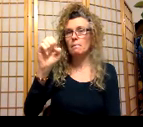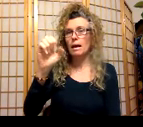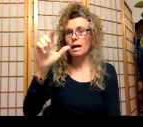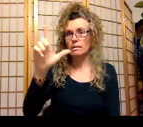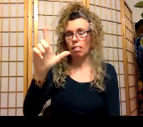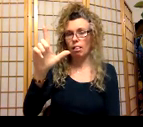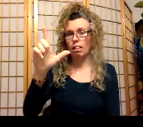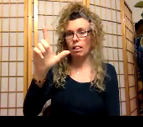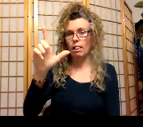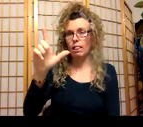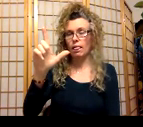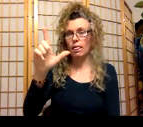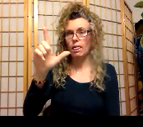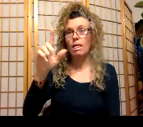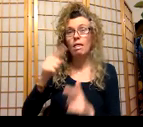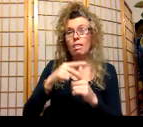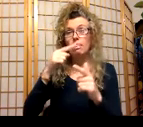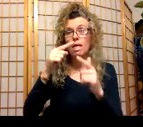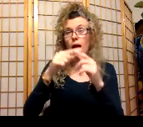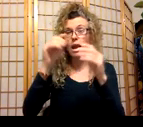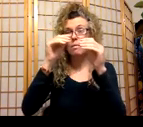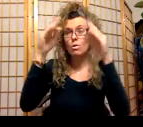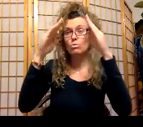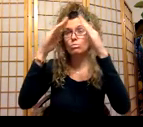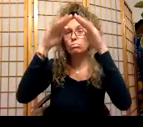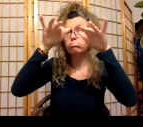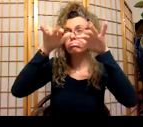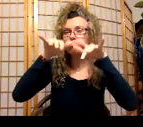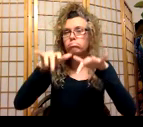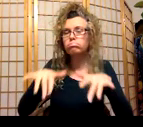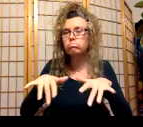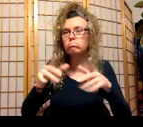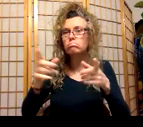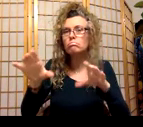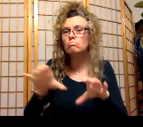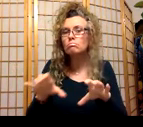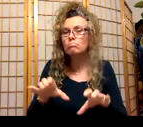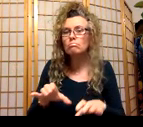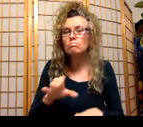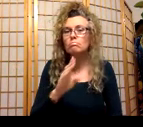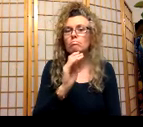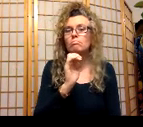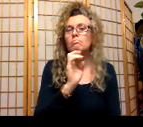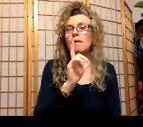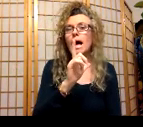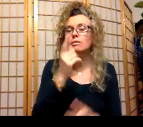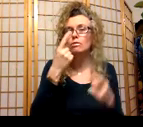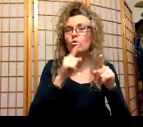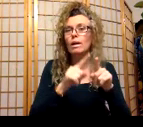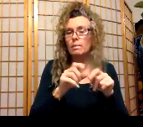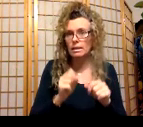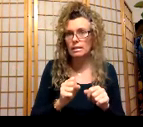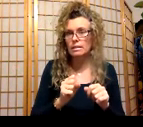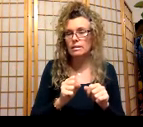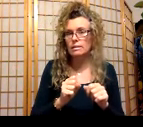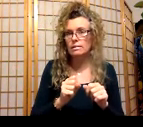from which it propagates downward through the system to be executed. We know Basel from the Basel agreements. It went wrong with the